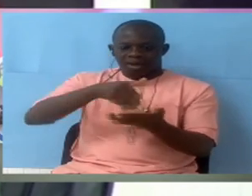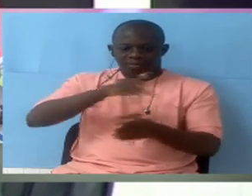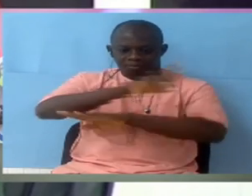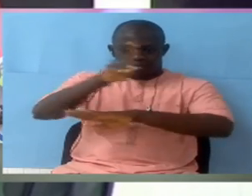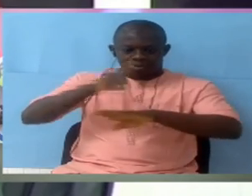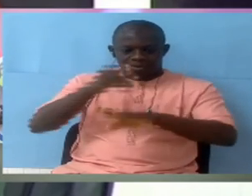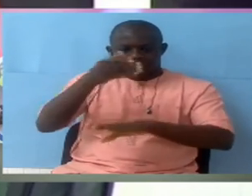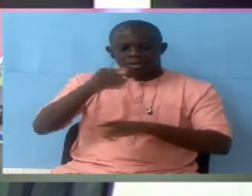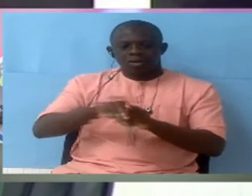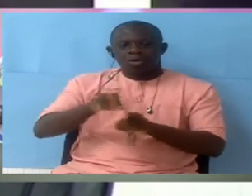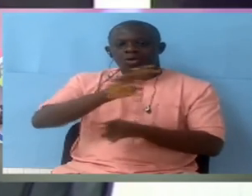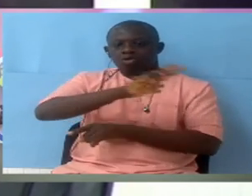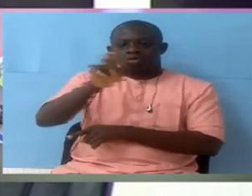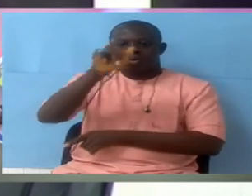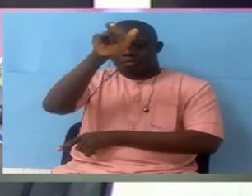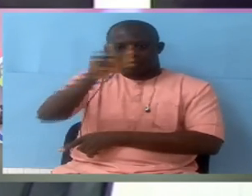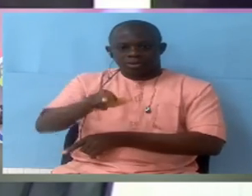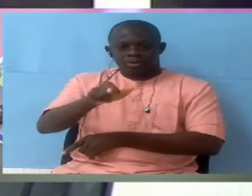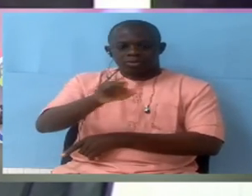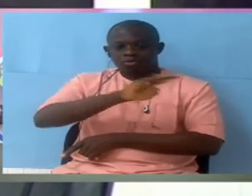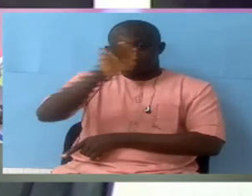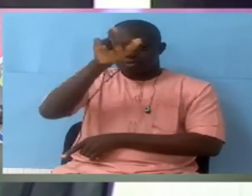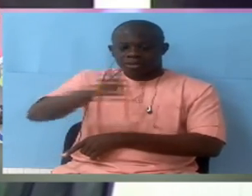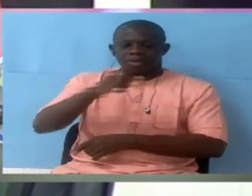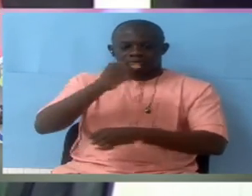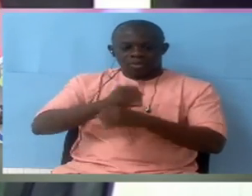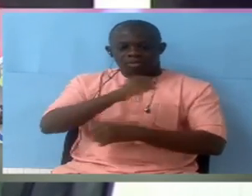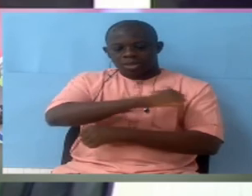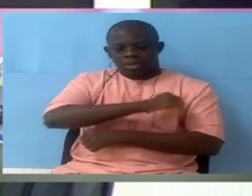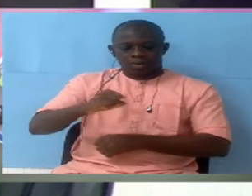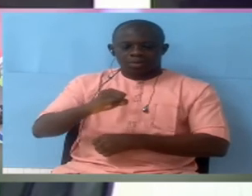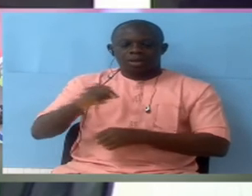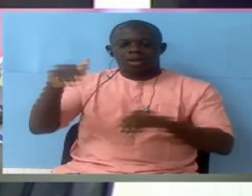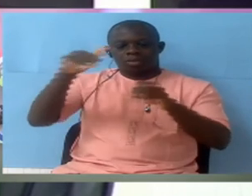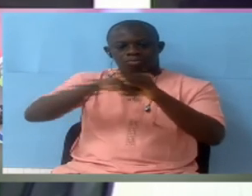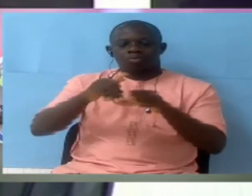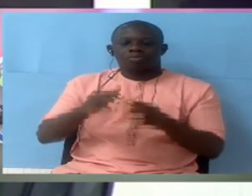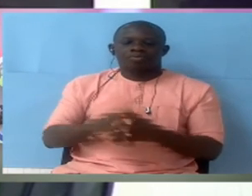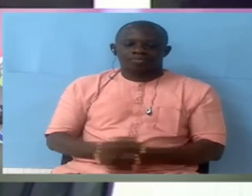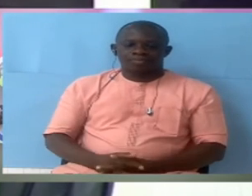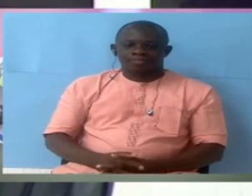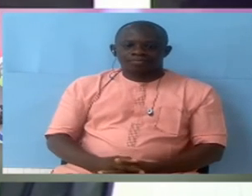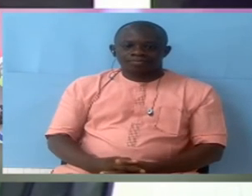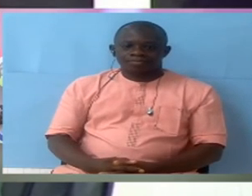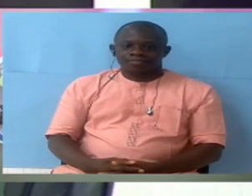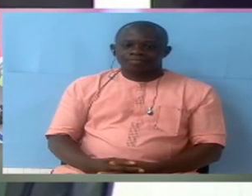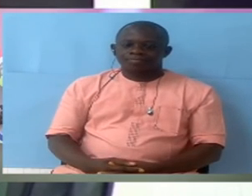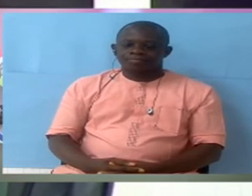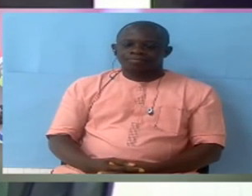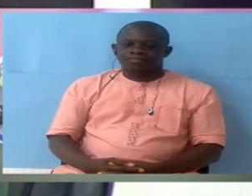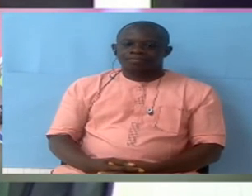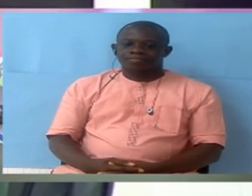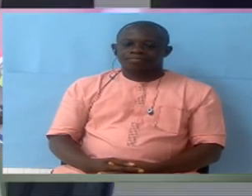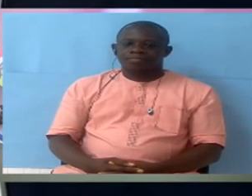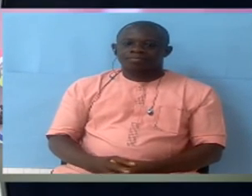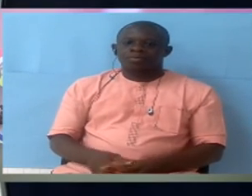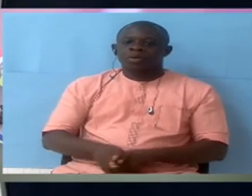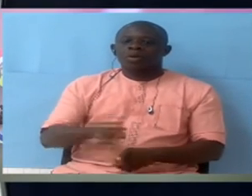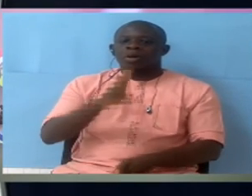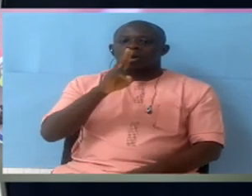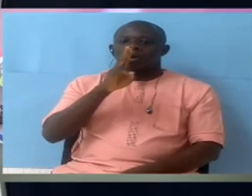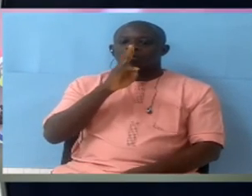yi ñew. No one incriminated me. Amut kenn ko xamne tudana ma ci. How about Alpha